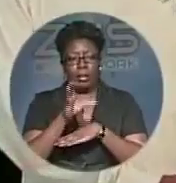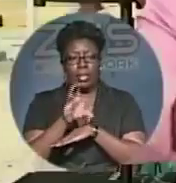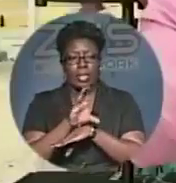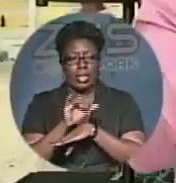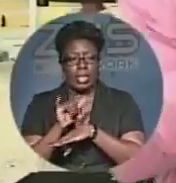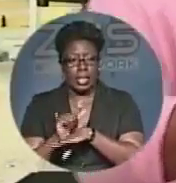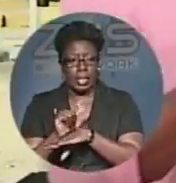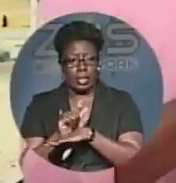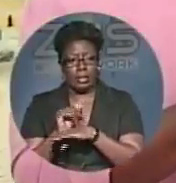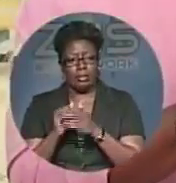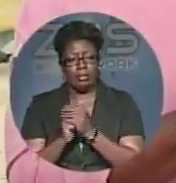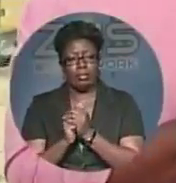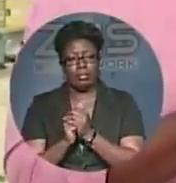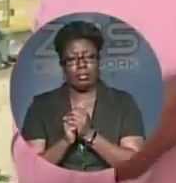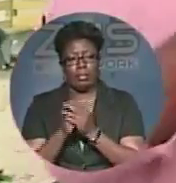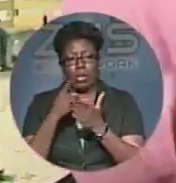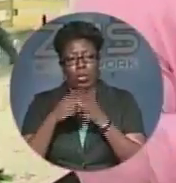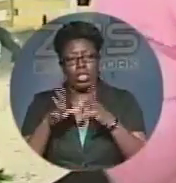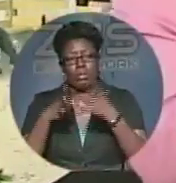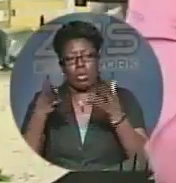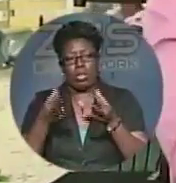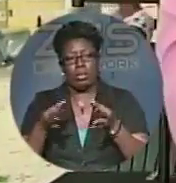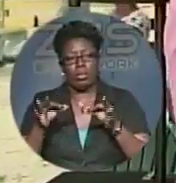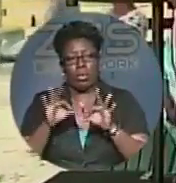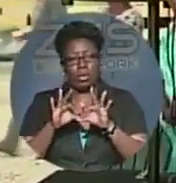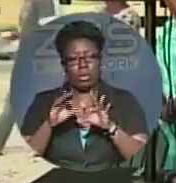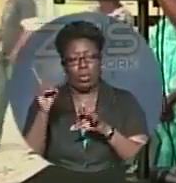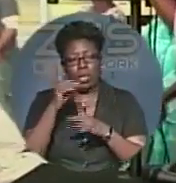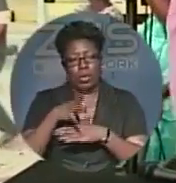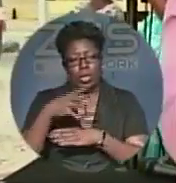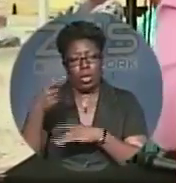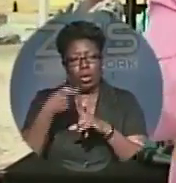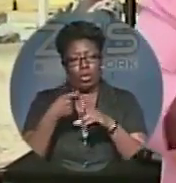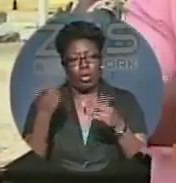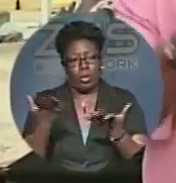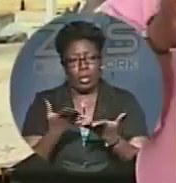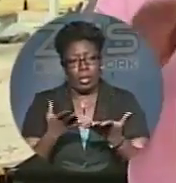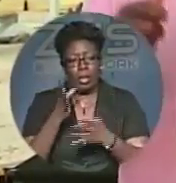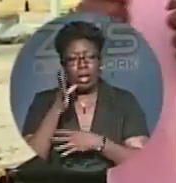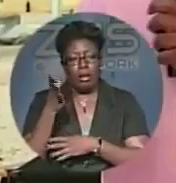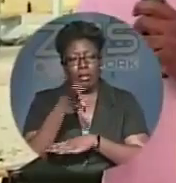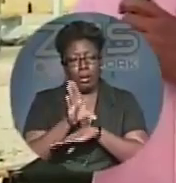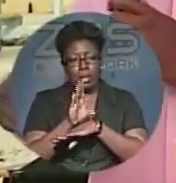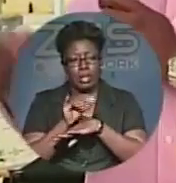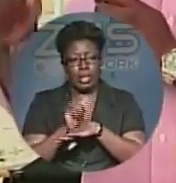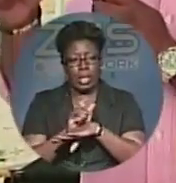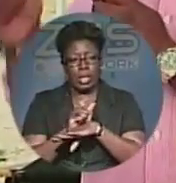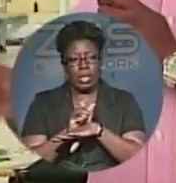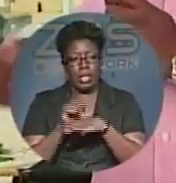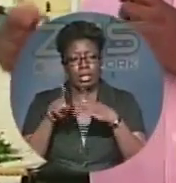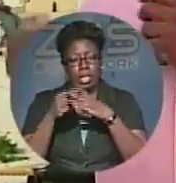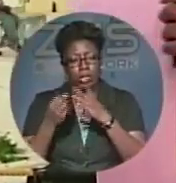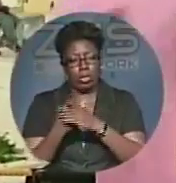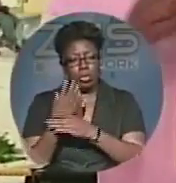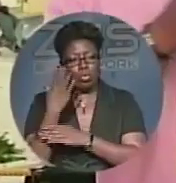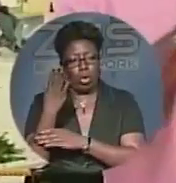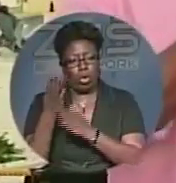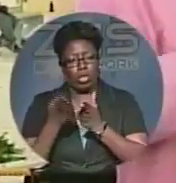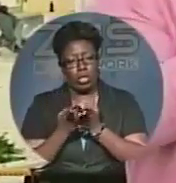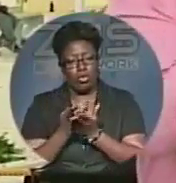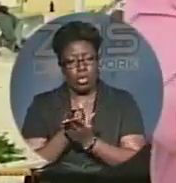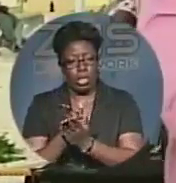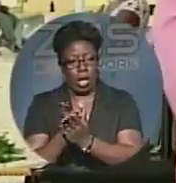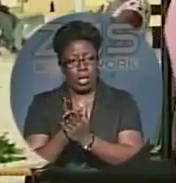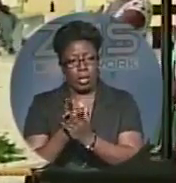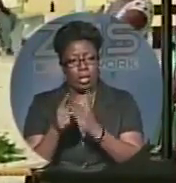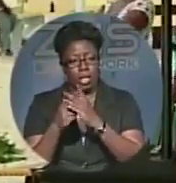Bahamas. What is most important is where do we go from here? Farmers Key is beginning to grow, the regatta is beginning to grow,